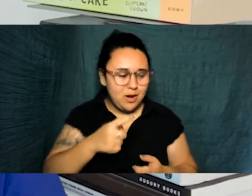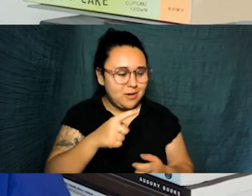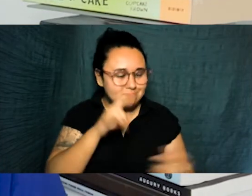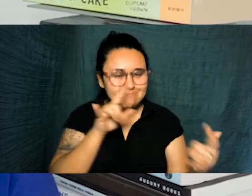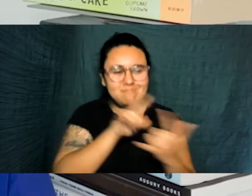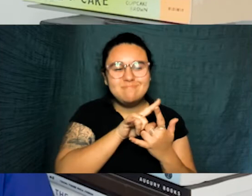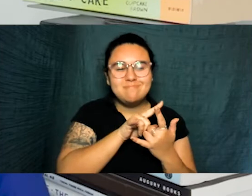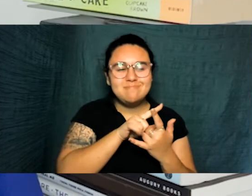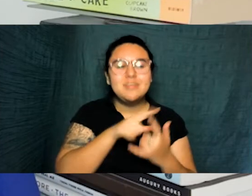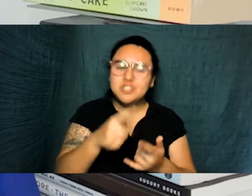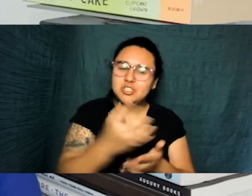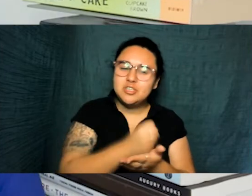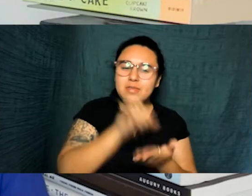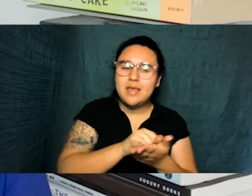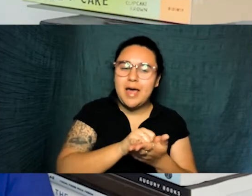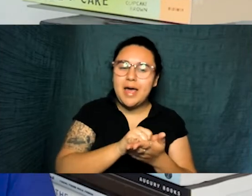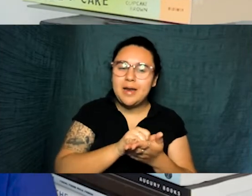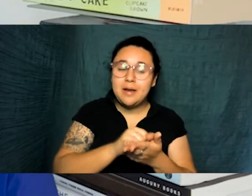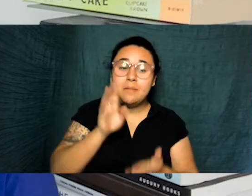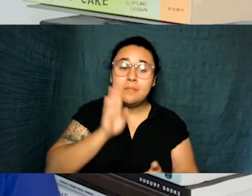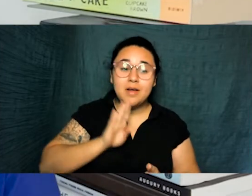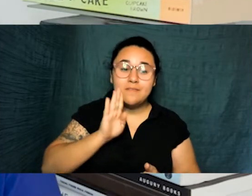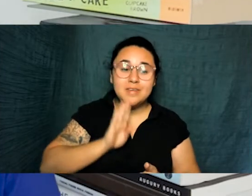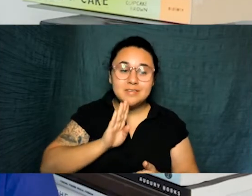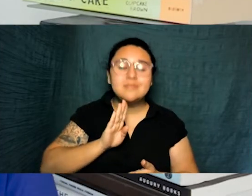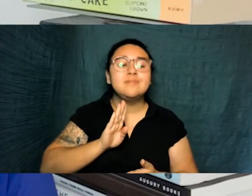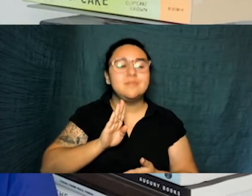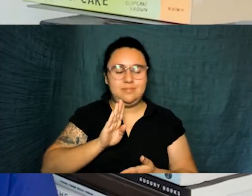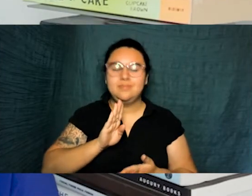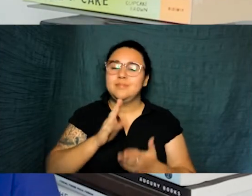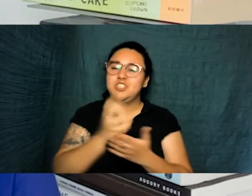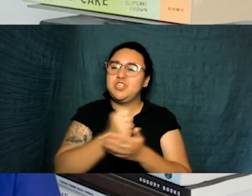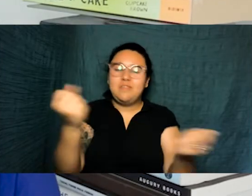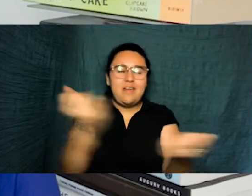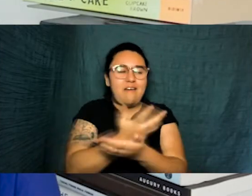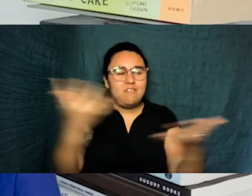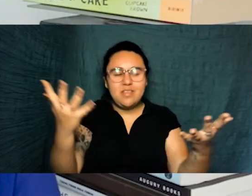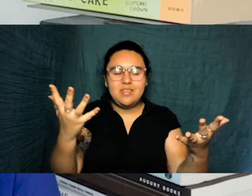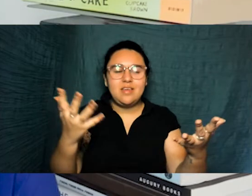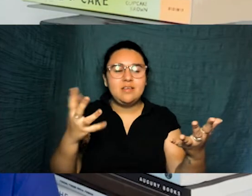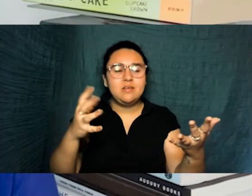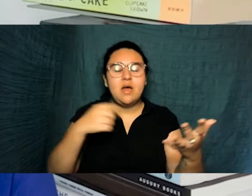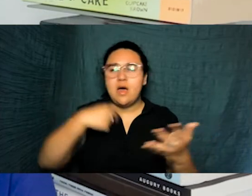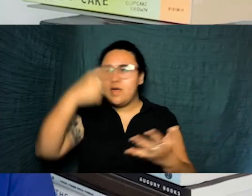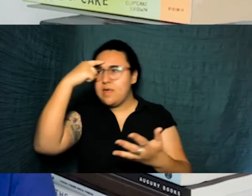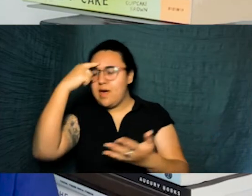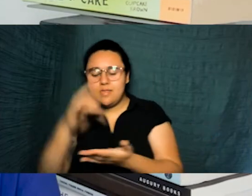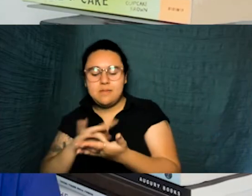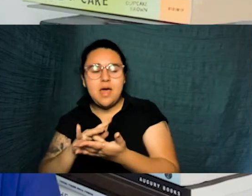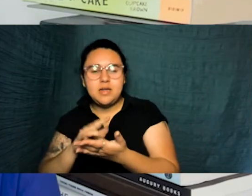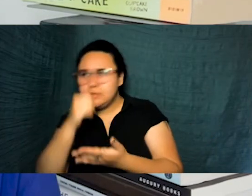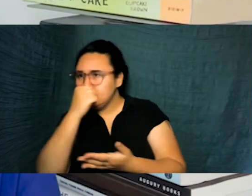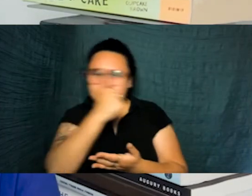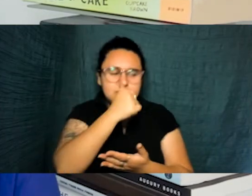breakfast. She deserved the world. That is how I justified the pills. They made me better